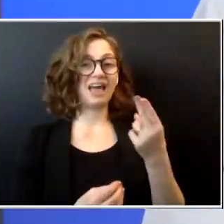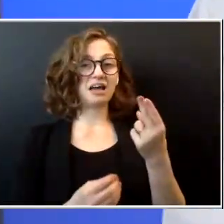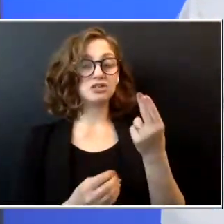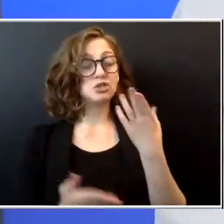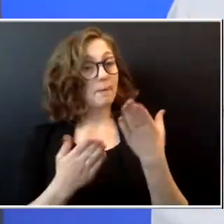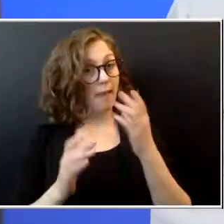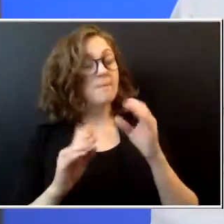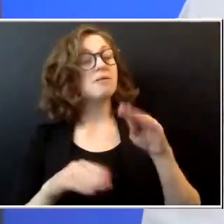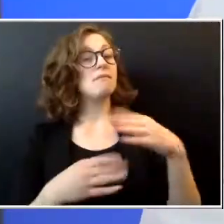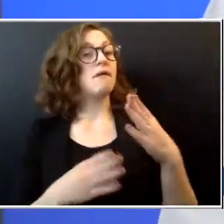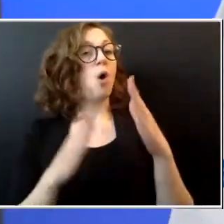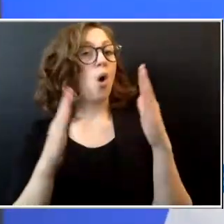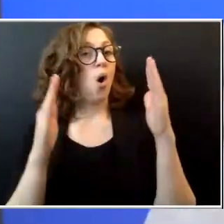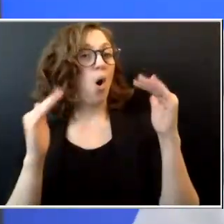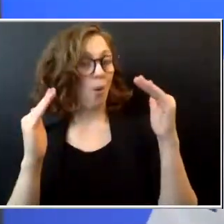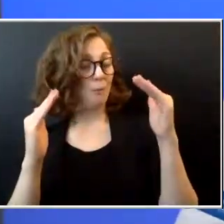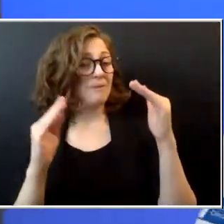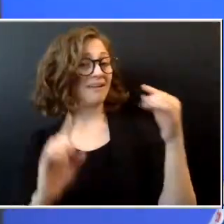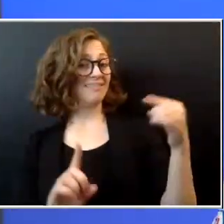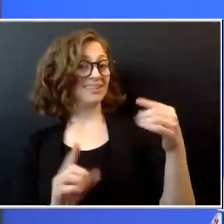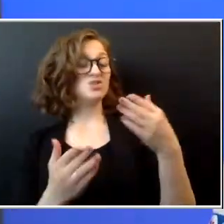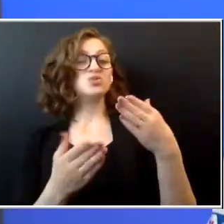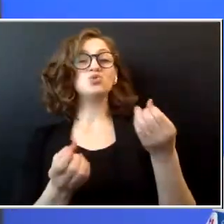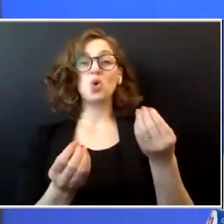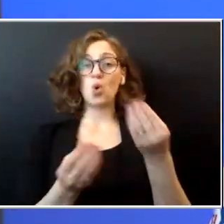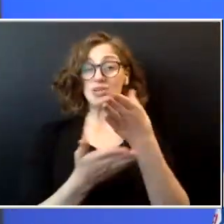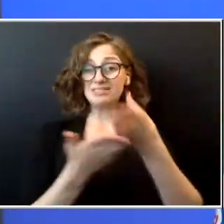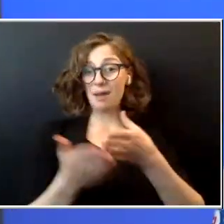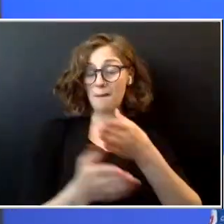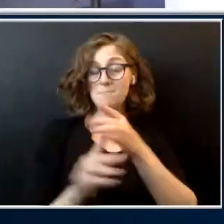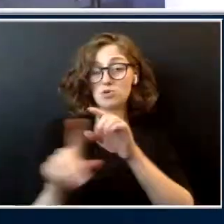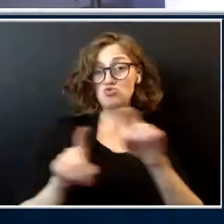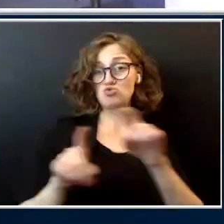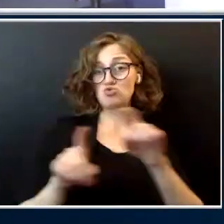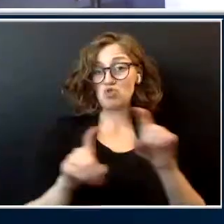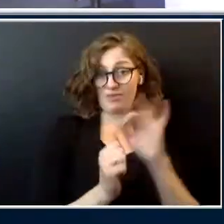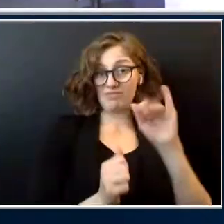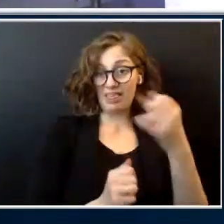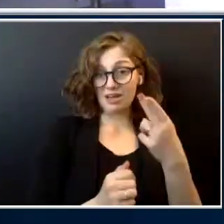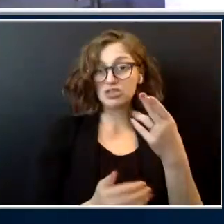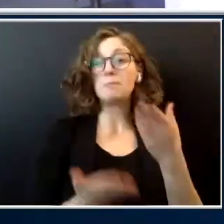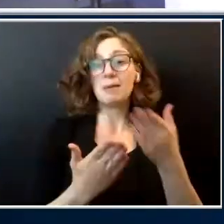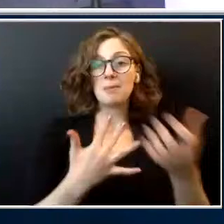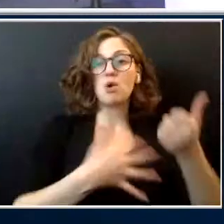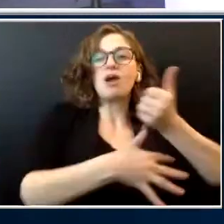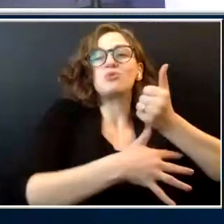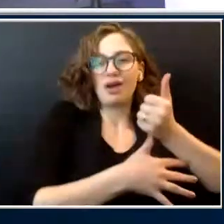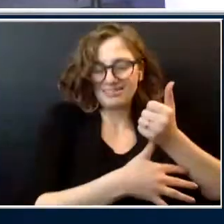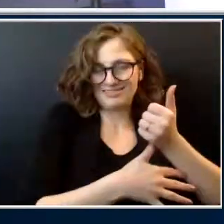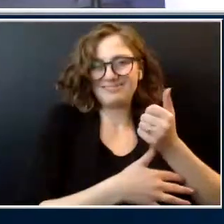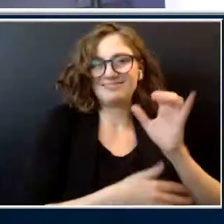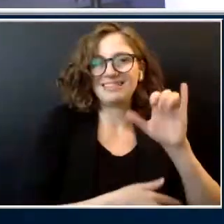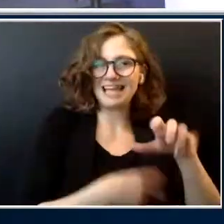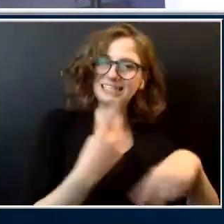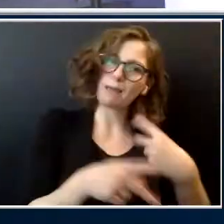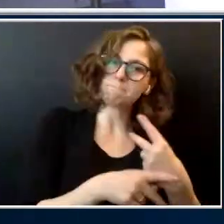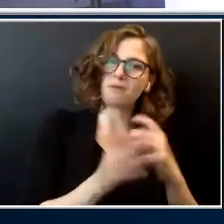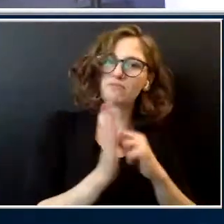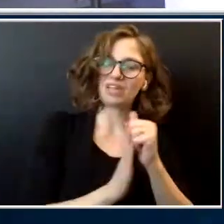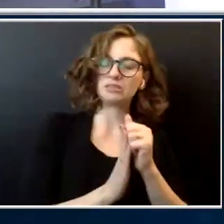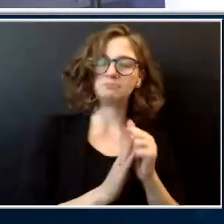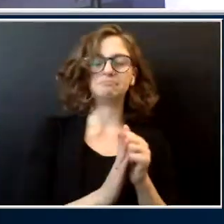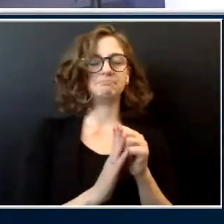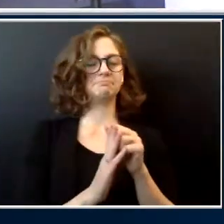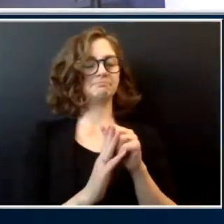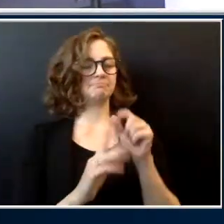trials in FLASH will probably prioritize those conditions. I have a question for you, Dr. Gann. Jack